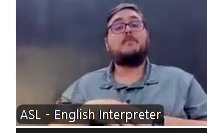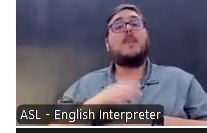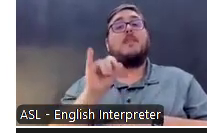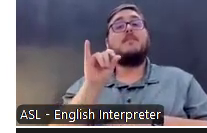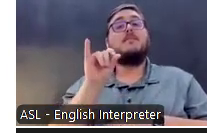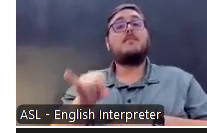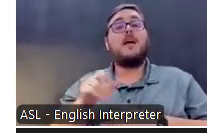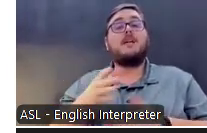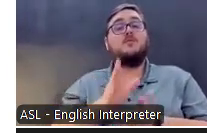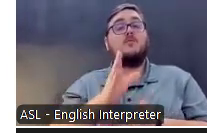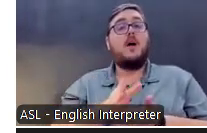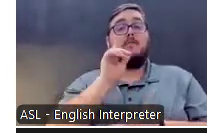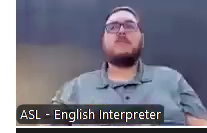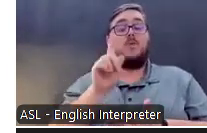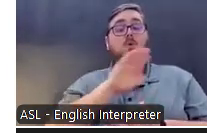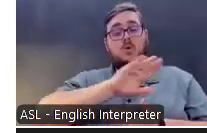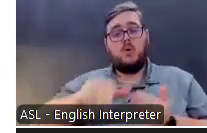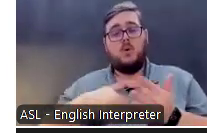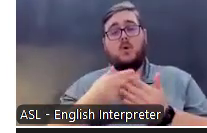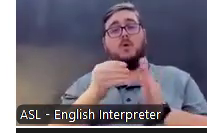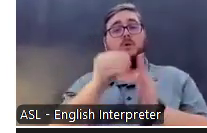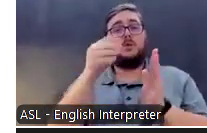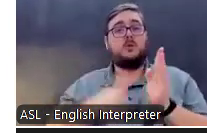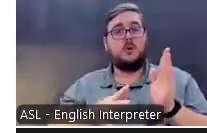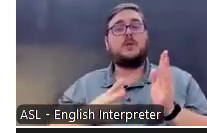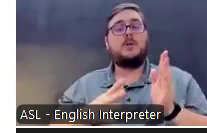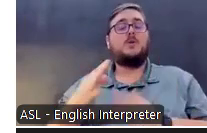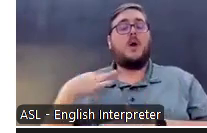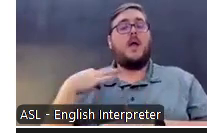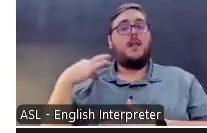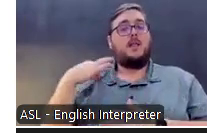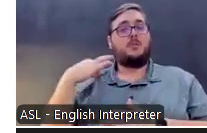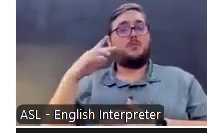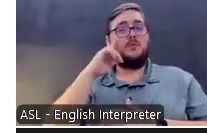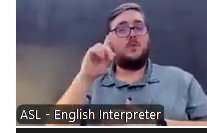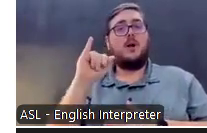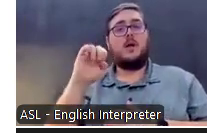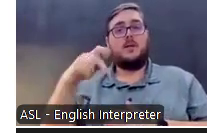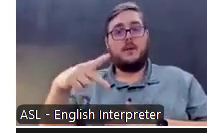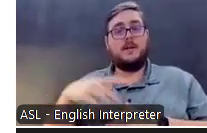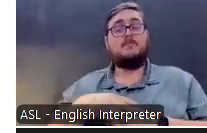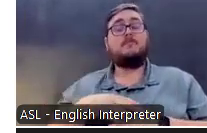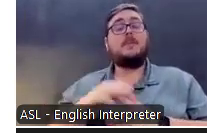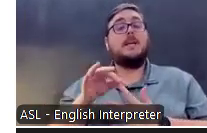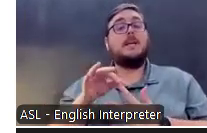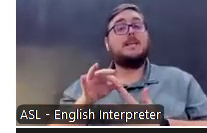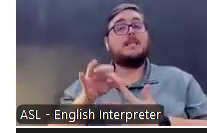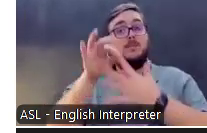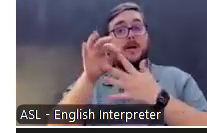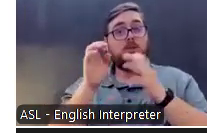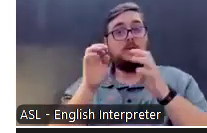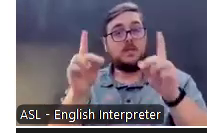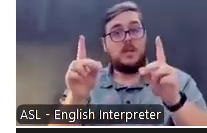for all students who are eligible for an IEP. And it is special education and that specially